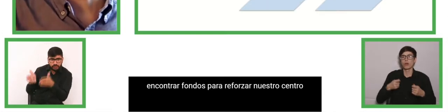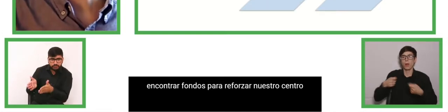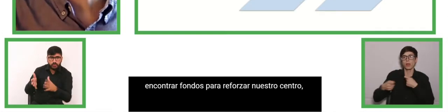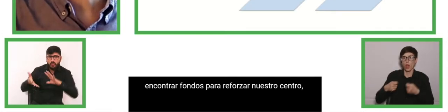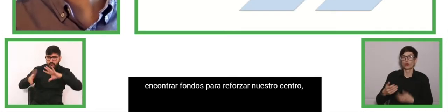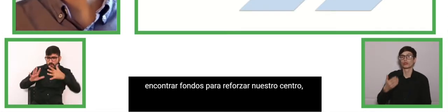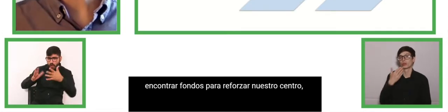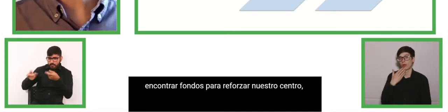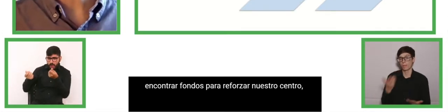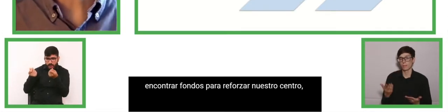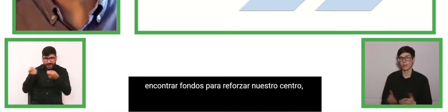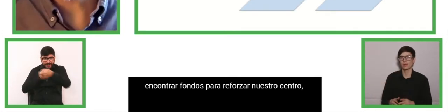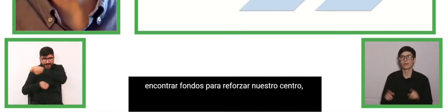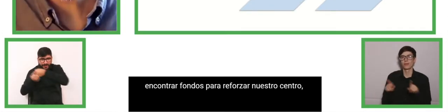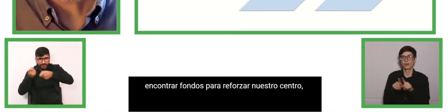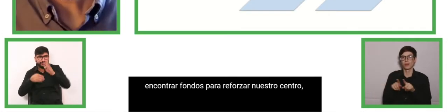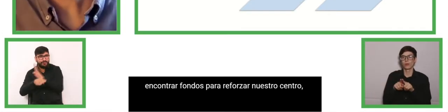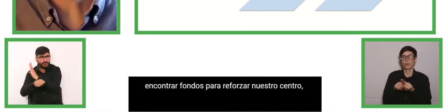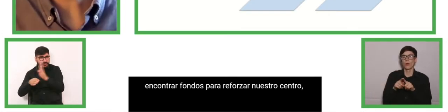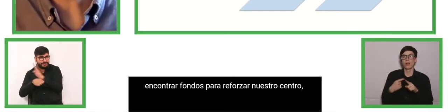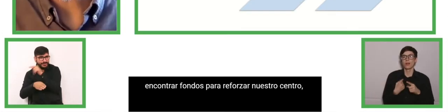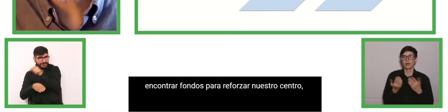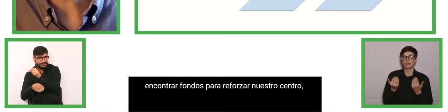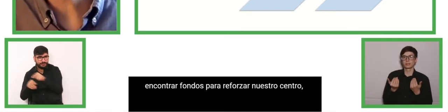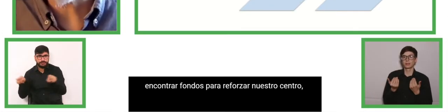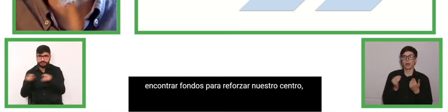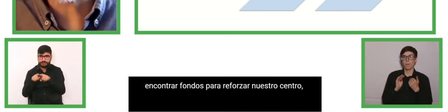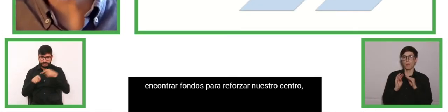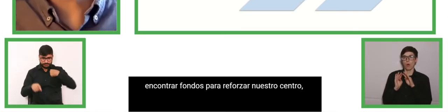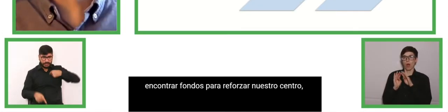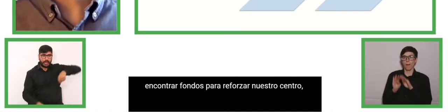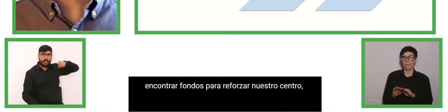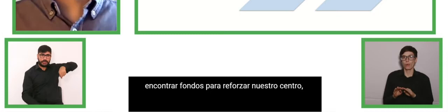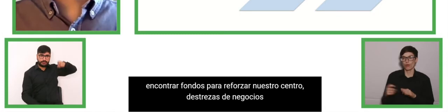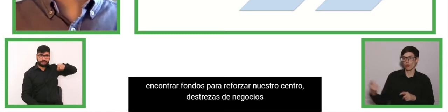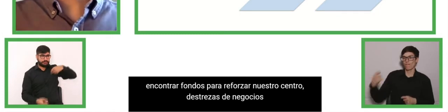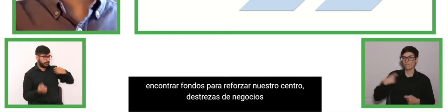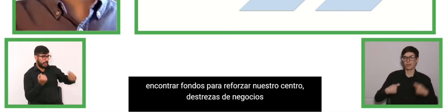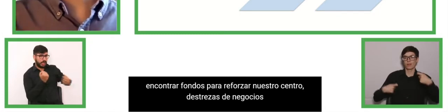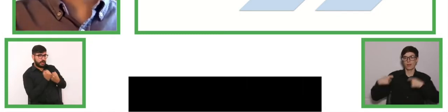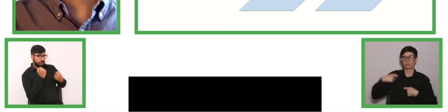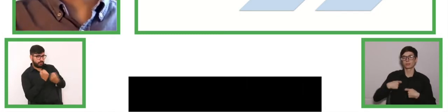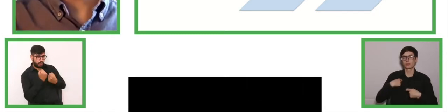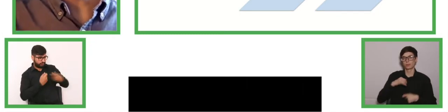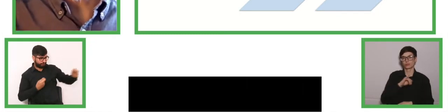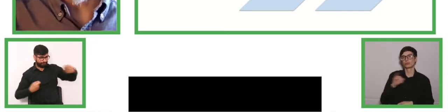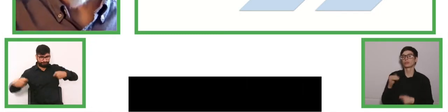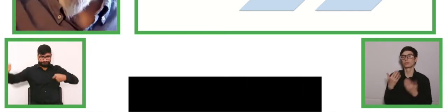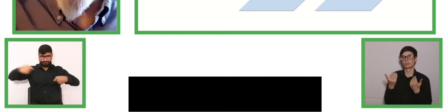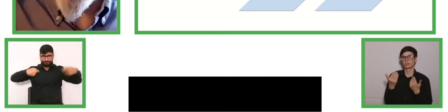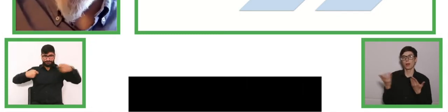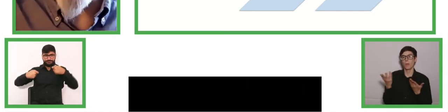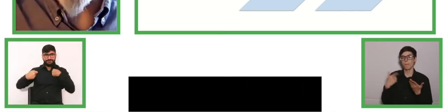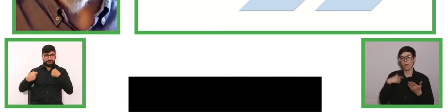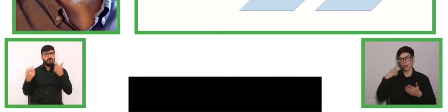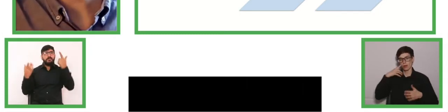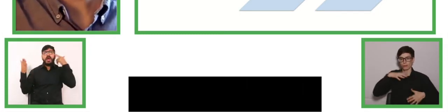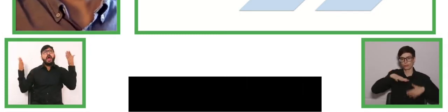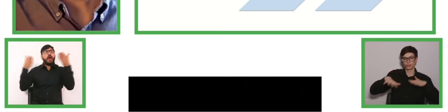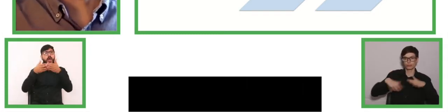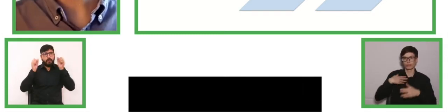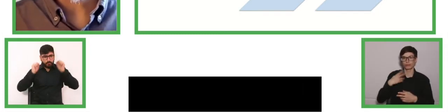We need funding support to move our vision for Latin America to the next level in three